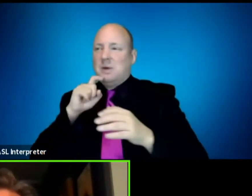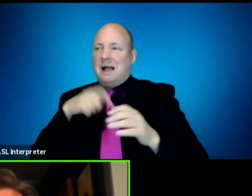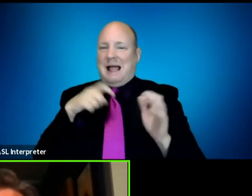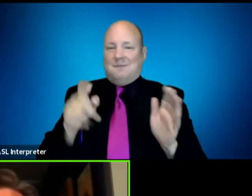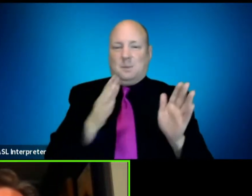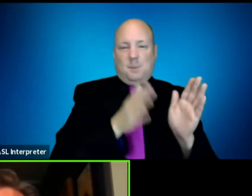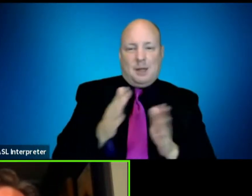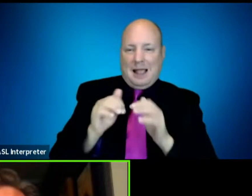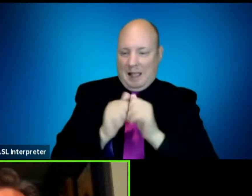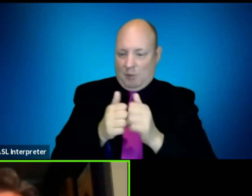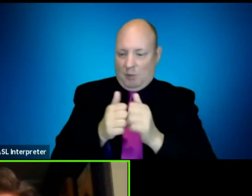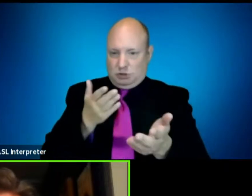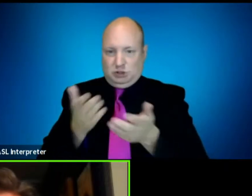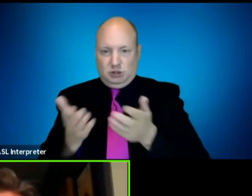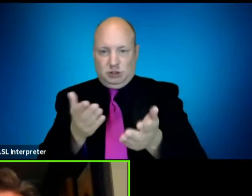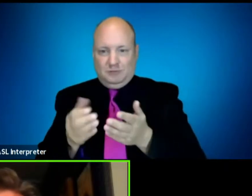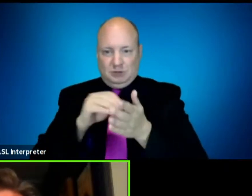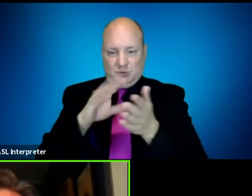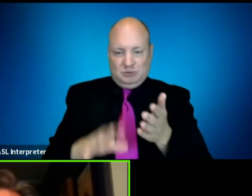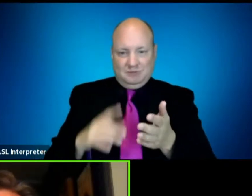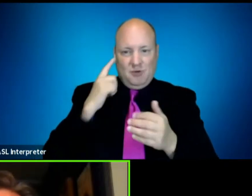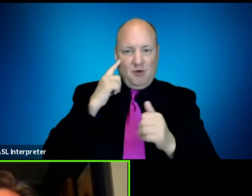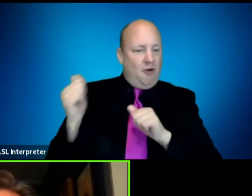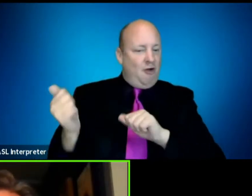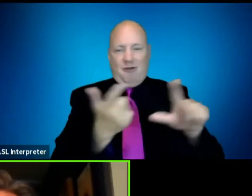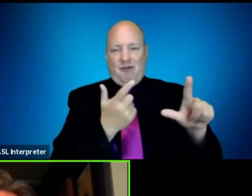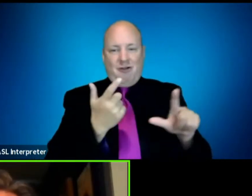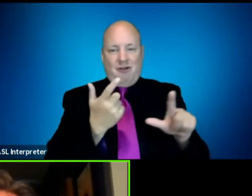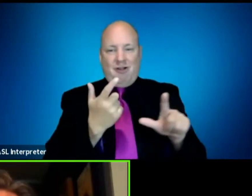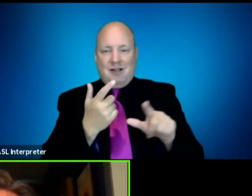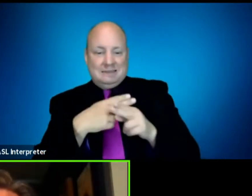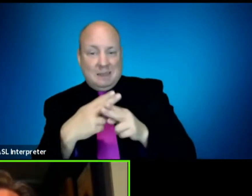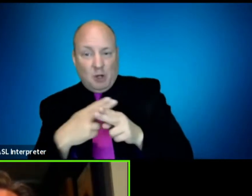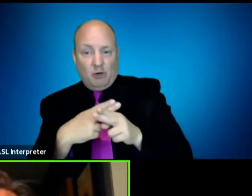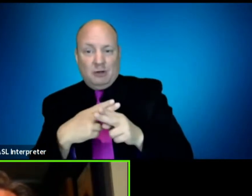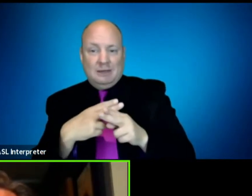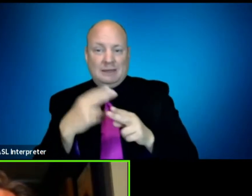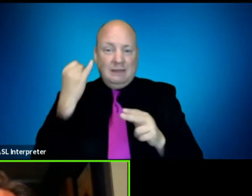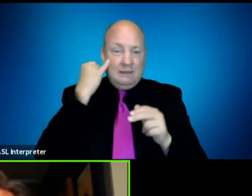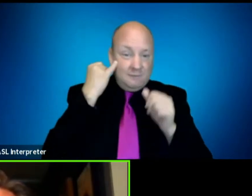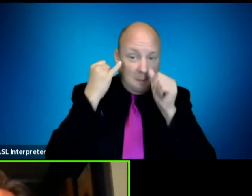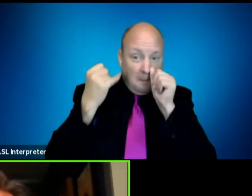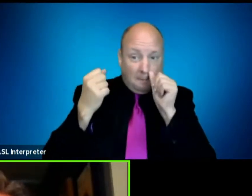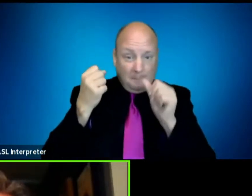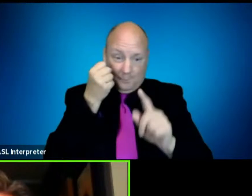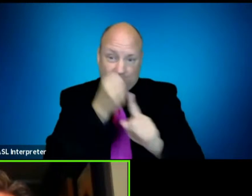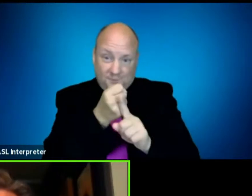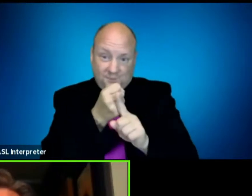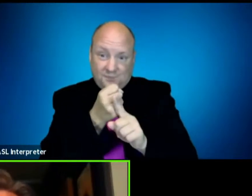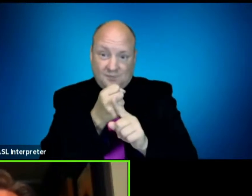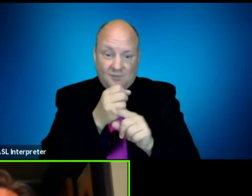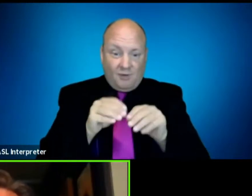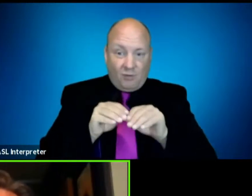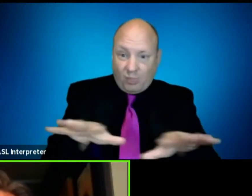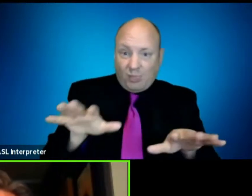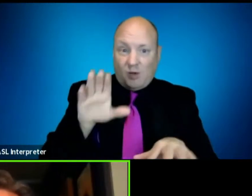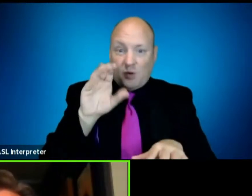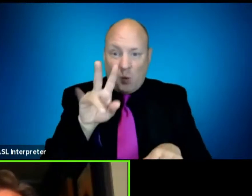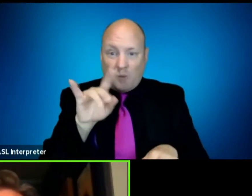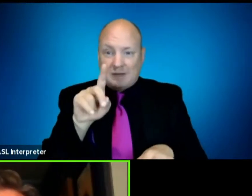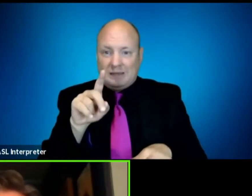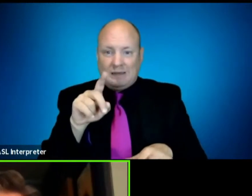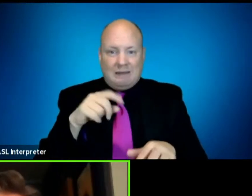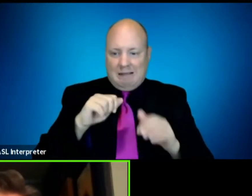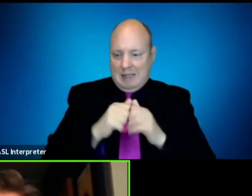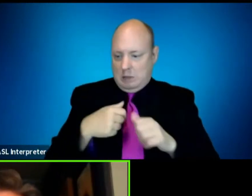for that over a short period of time if they're impacted by COVID. So that's where the balance comes in. We want them to